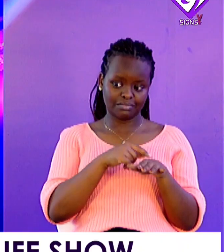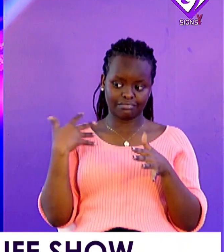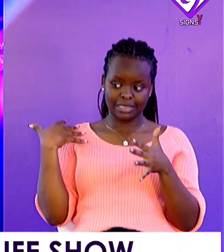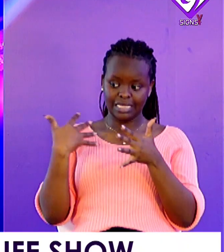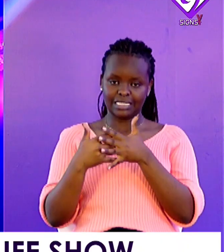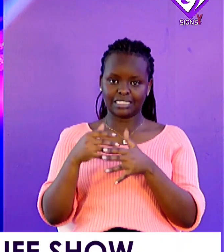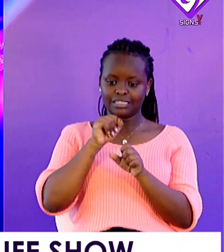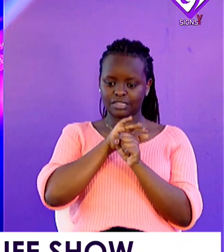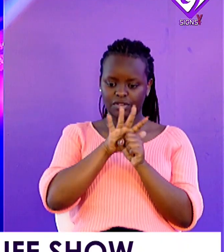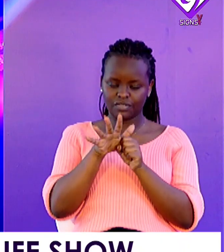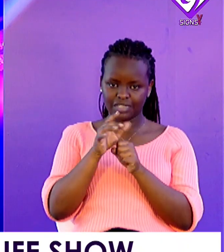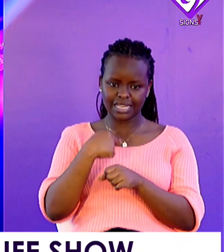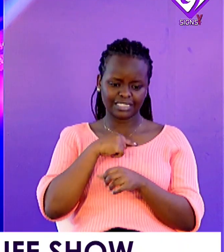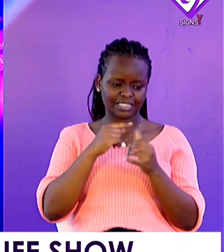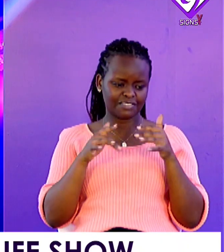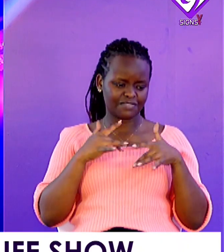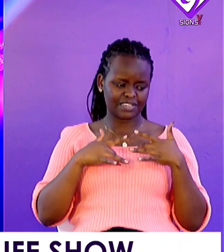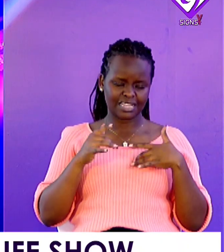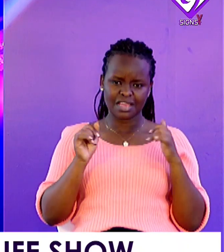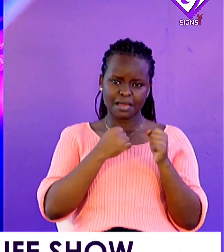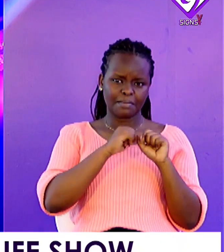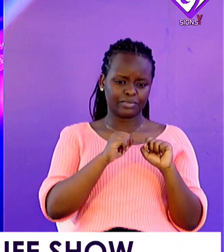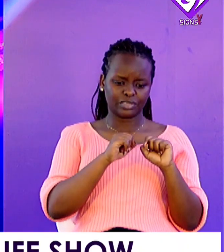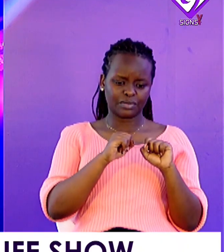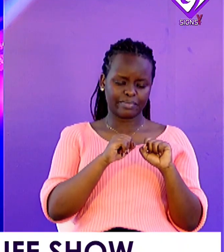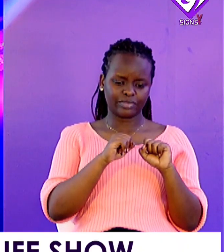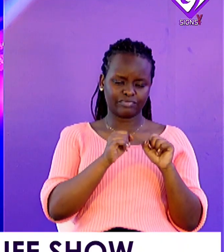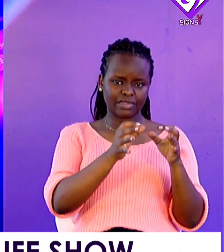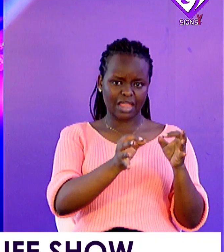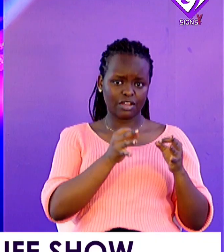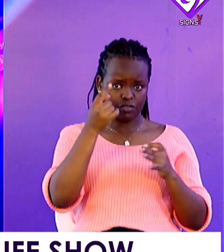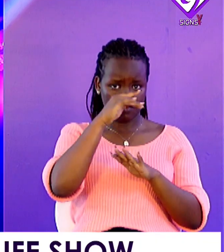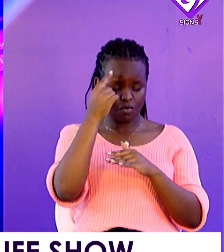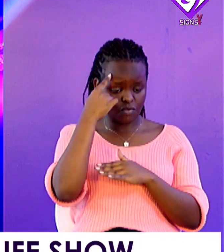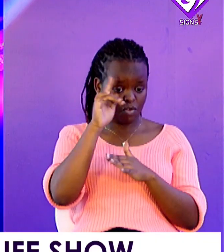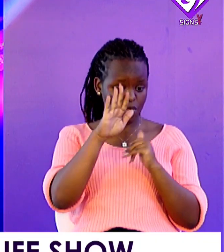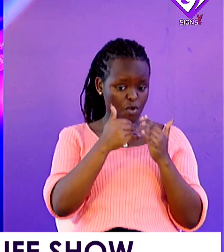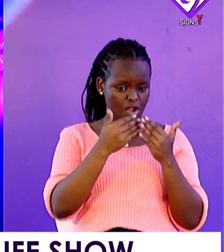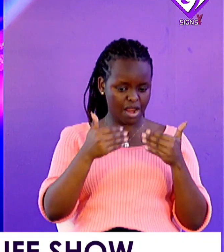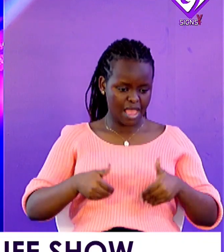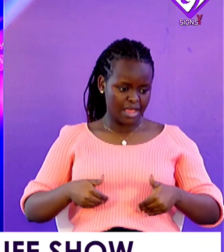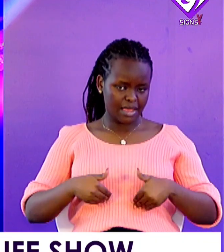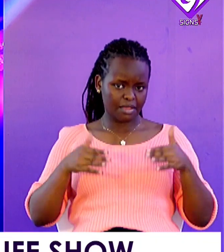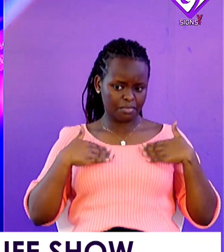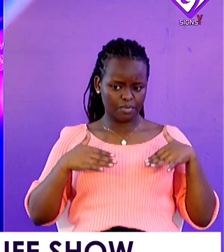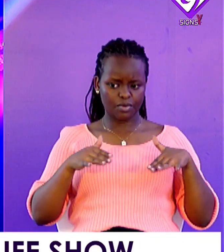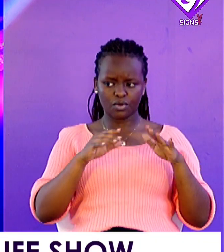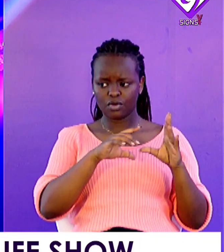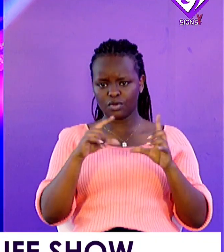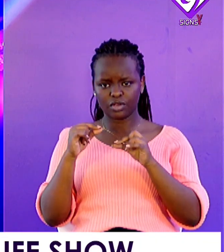we find that we may not be able to account for all the young people who are going to church,